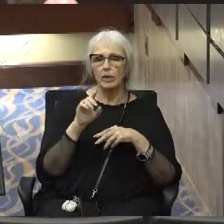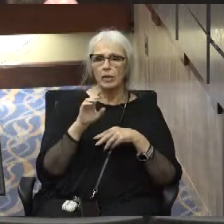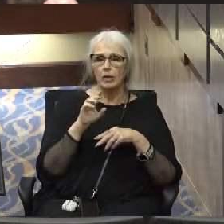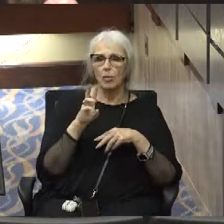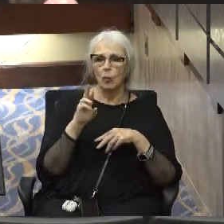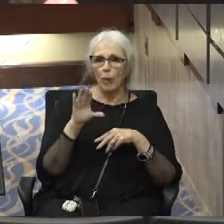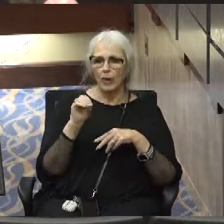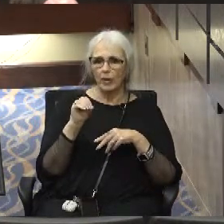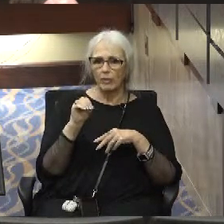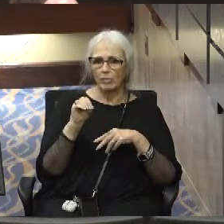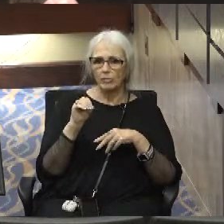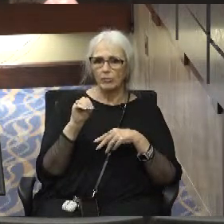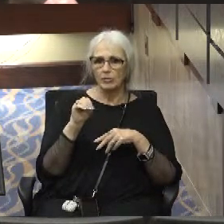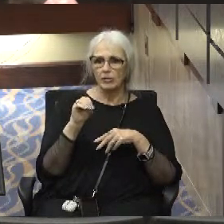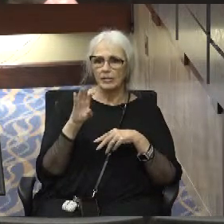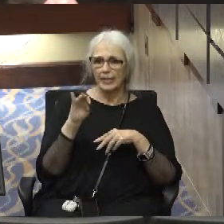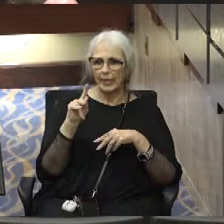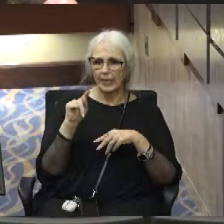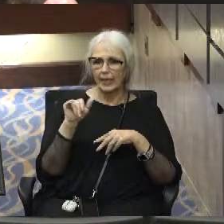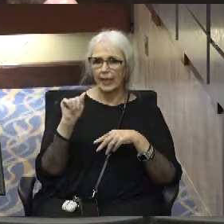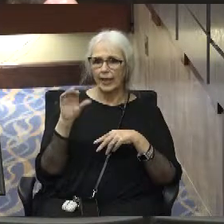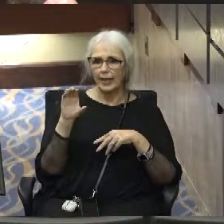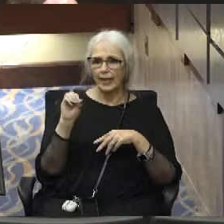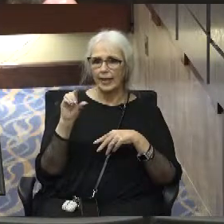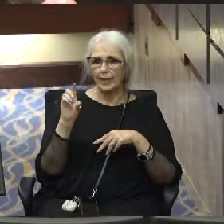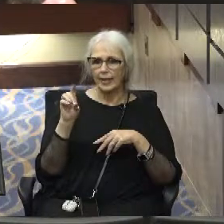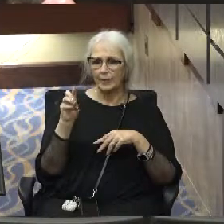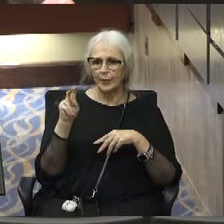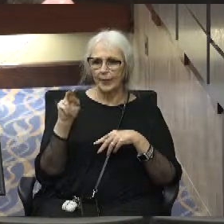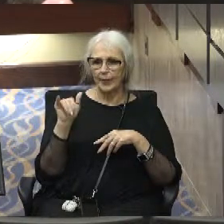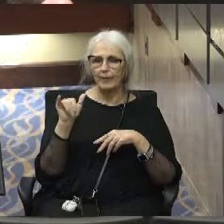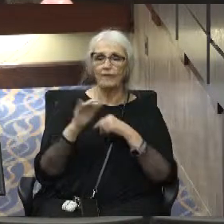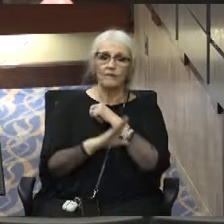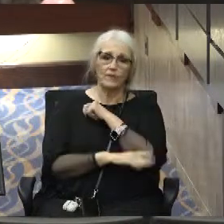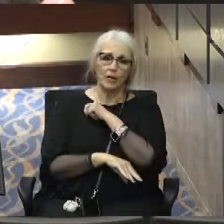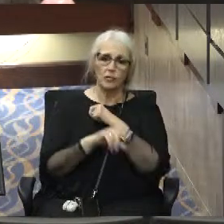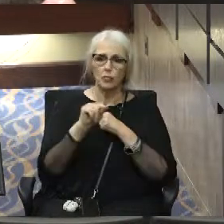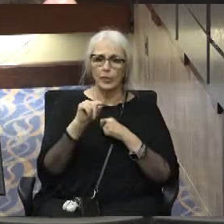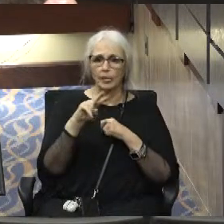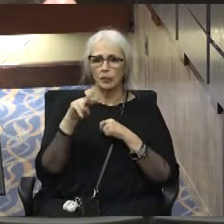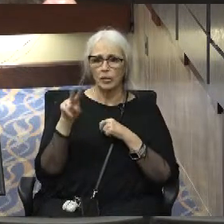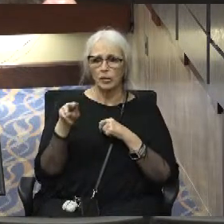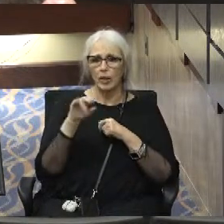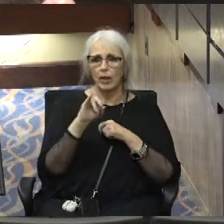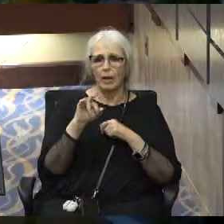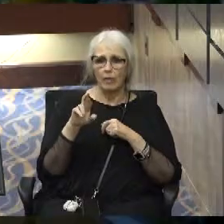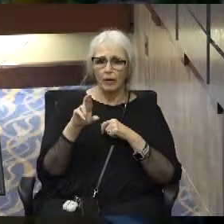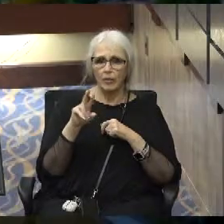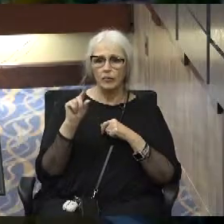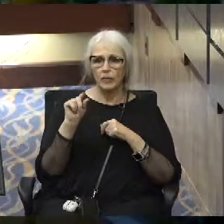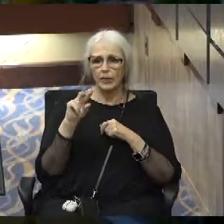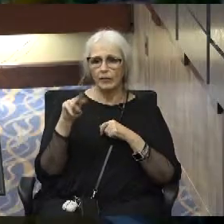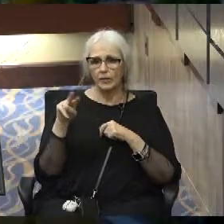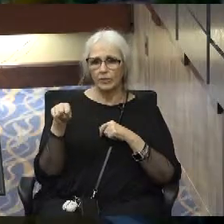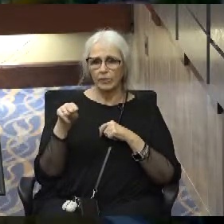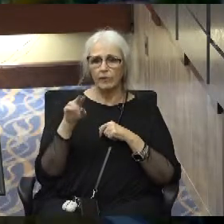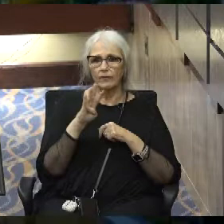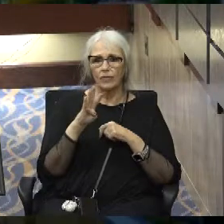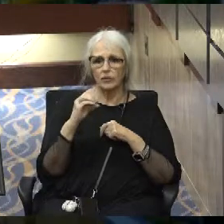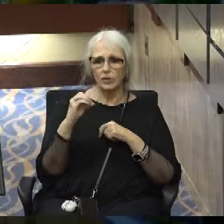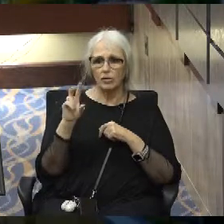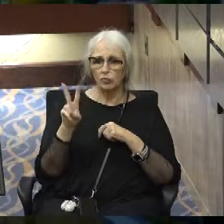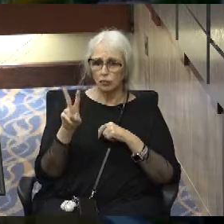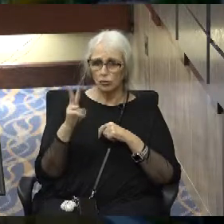City Academy for the fall of 2022. And IR 2022-402, which covers